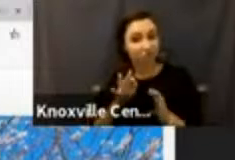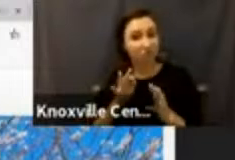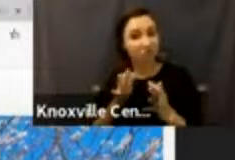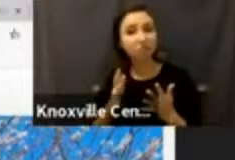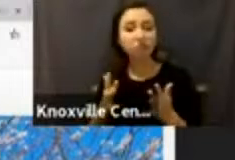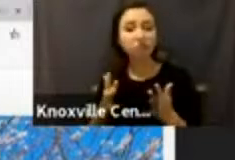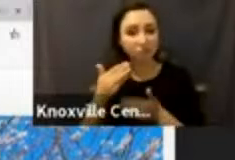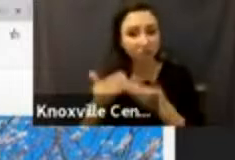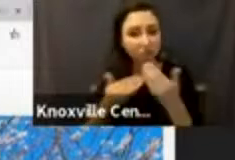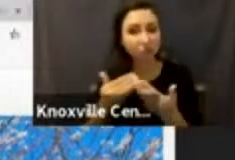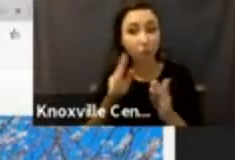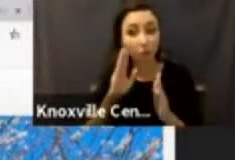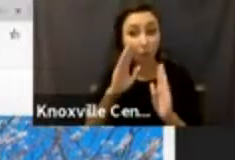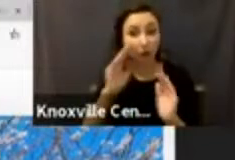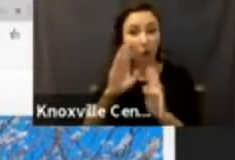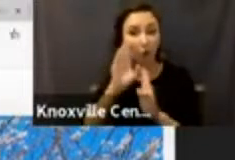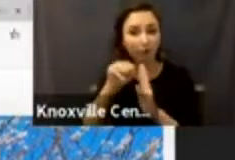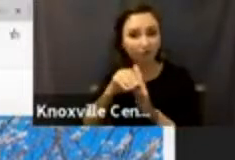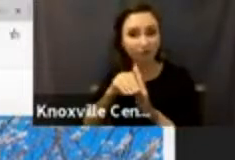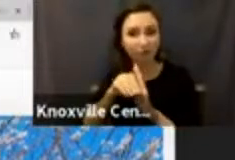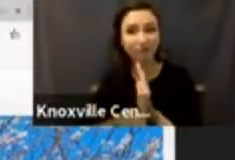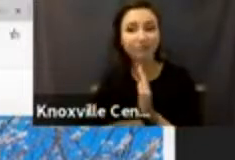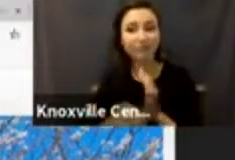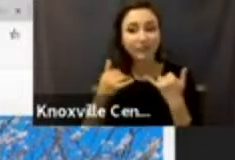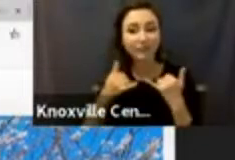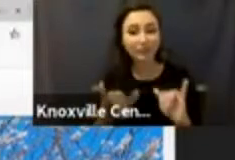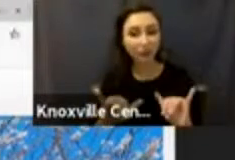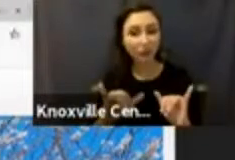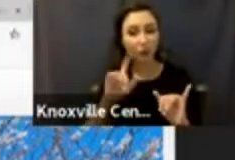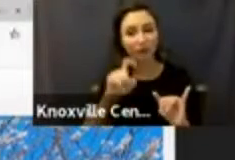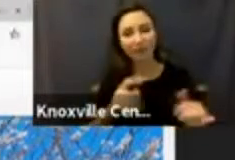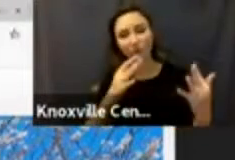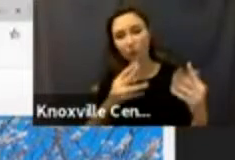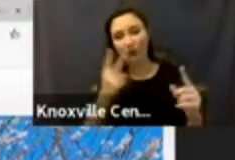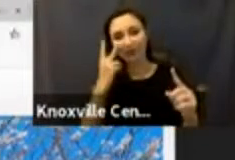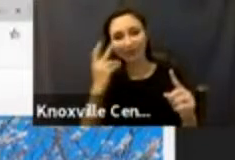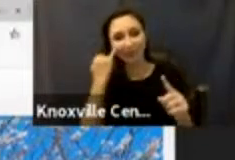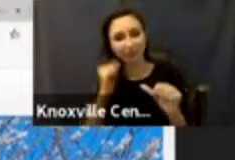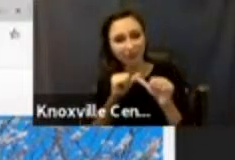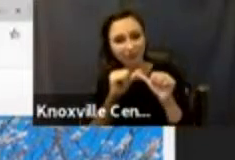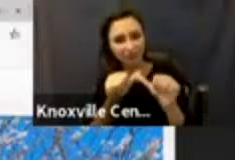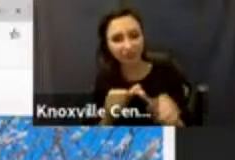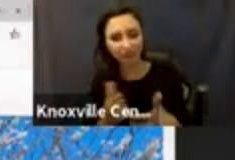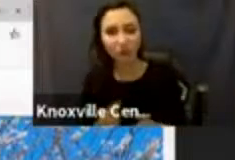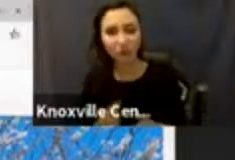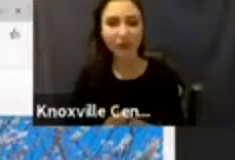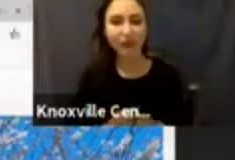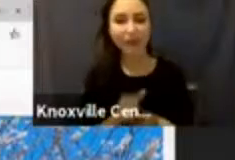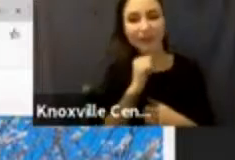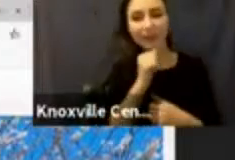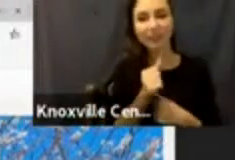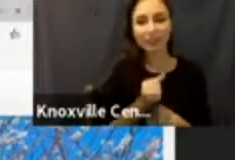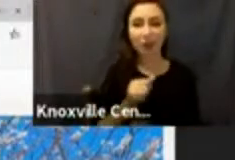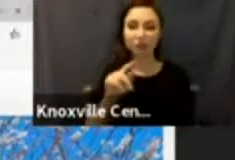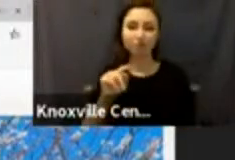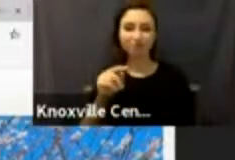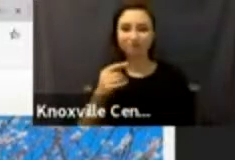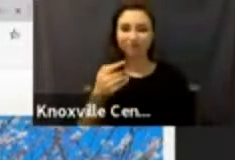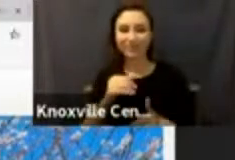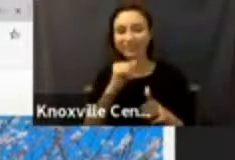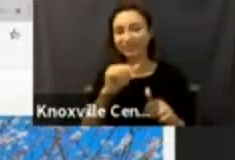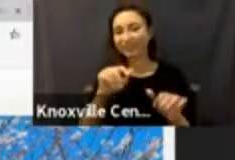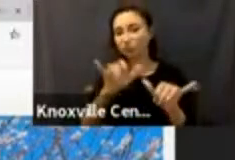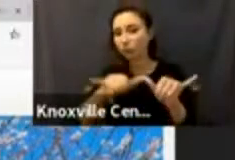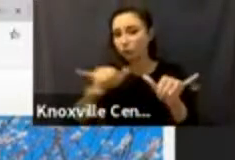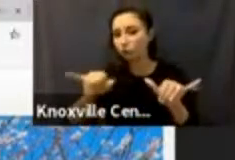continues in that direction, we'll just have to wait and see if that continues, because it's not a trend until it's and we've seen it go